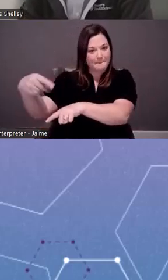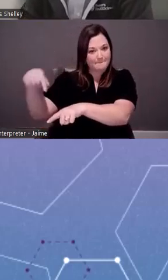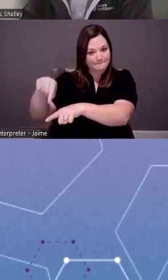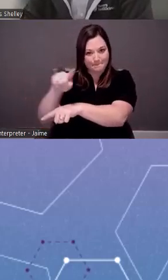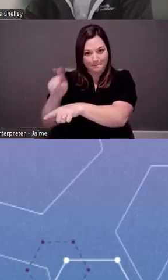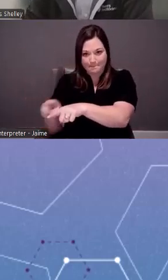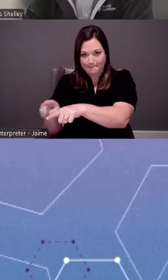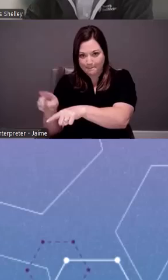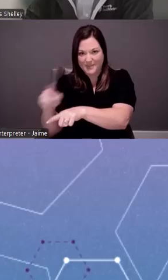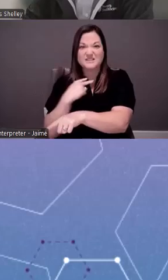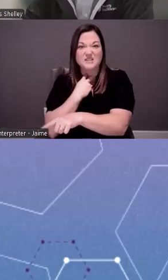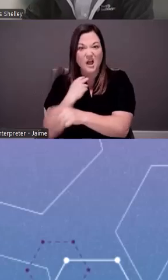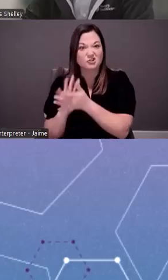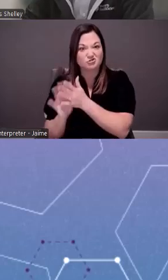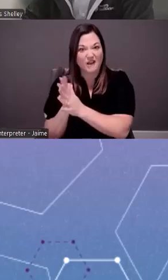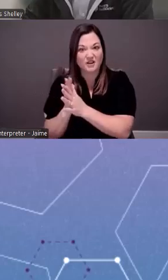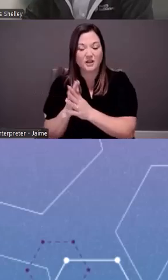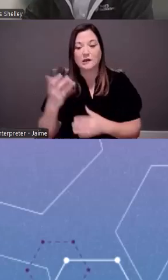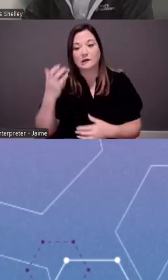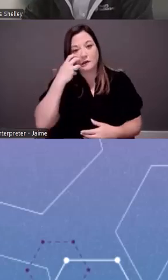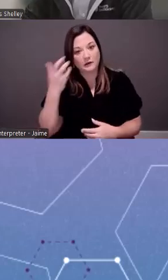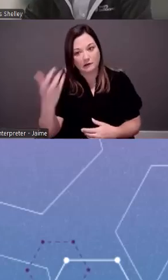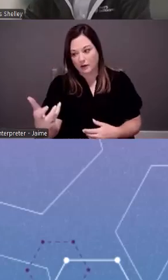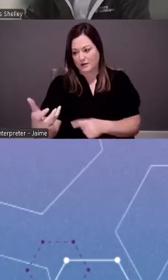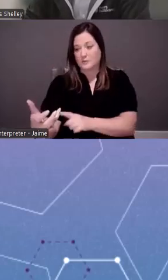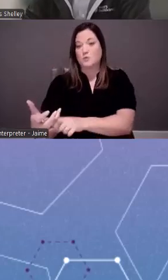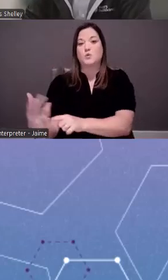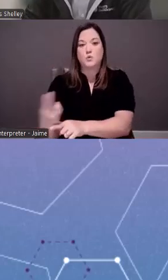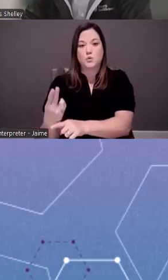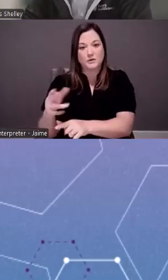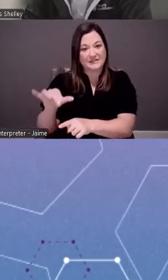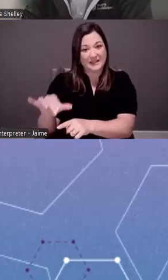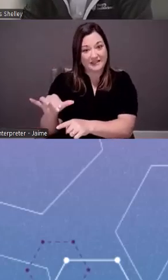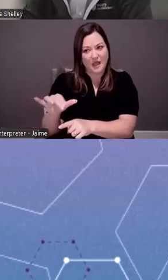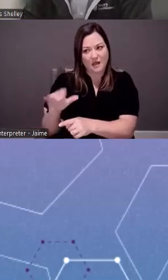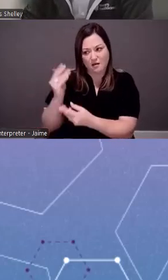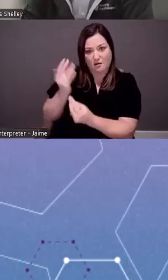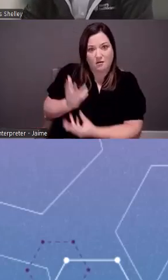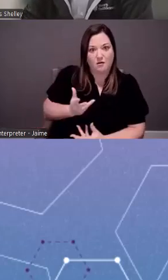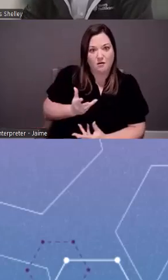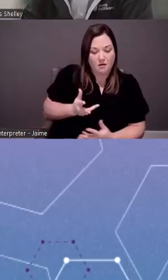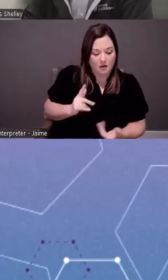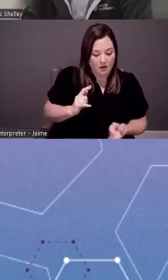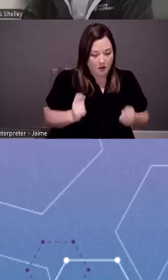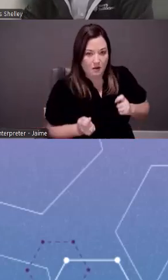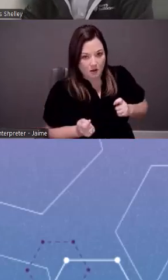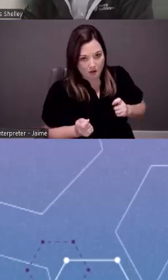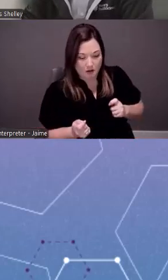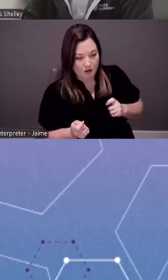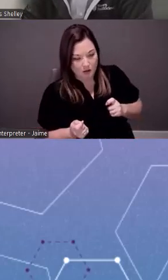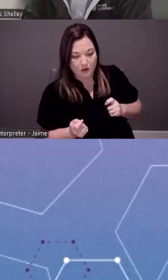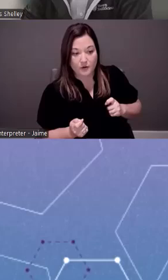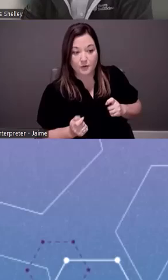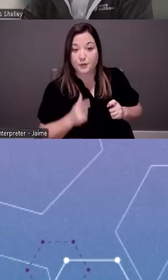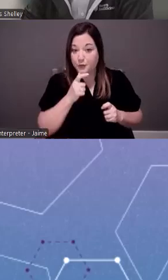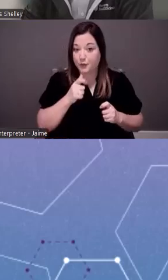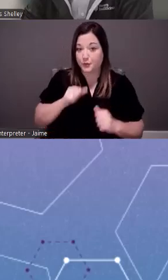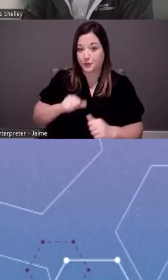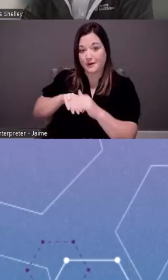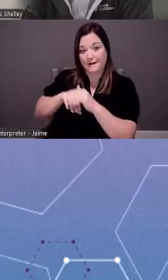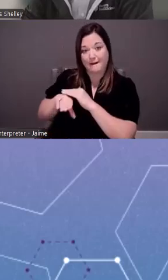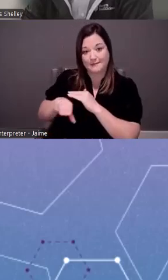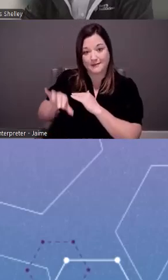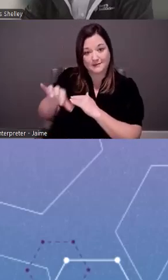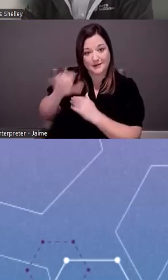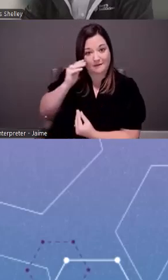again, when we all started using smartphones, the way information changed, and who had access to information and when they